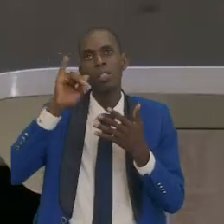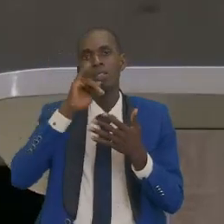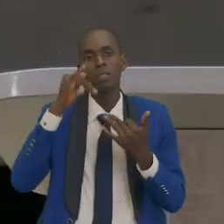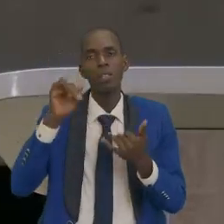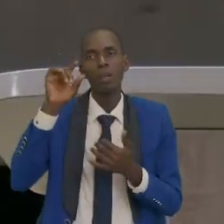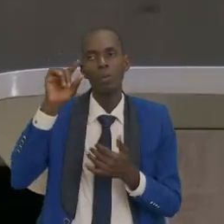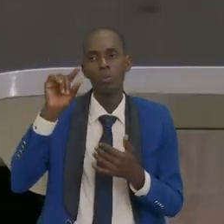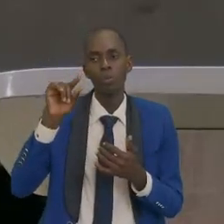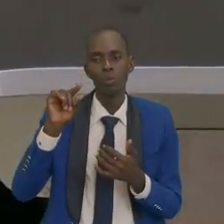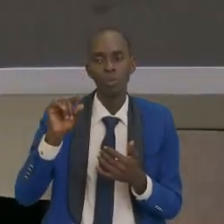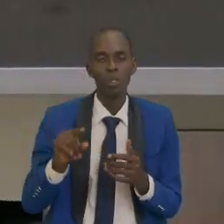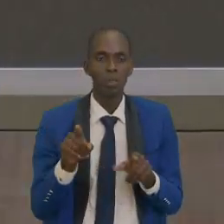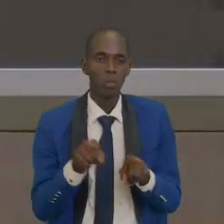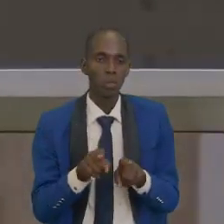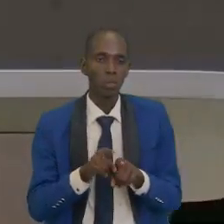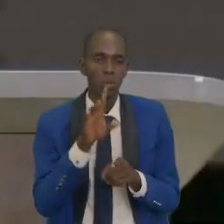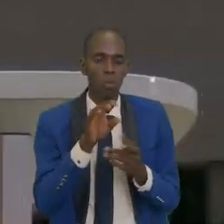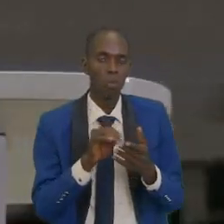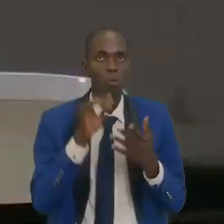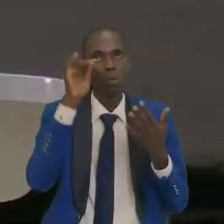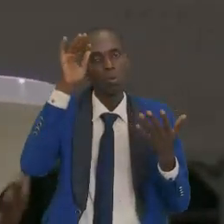expectation is going down